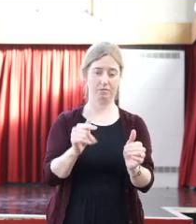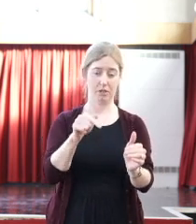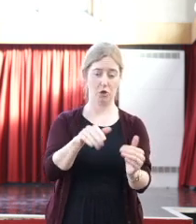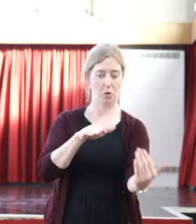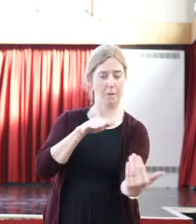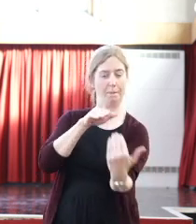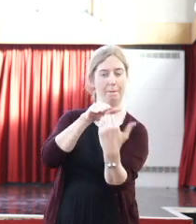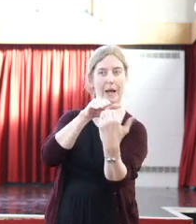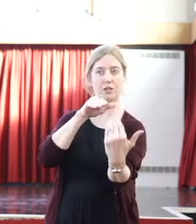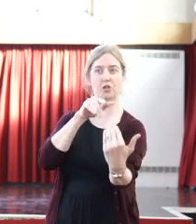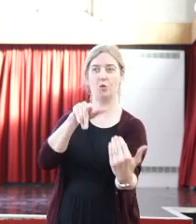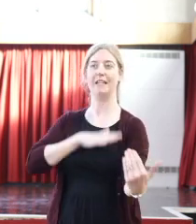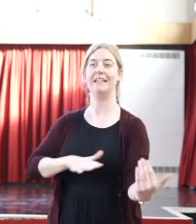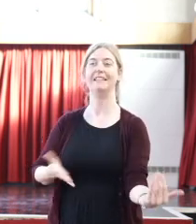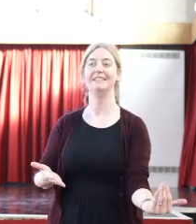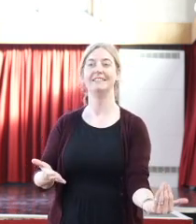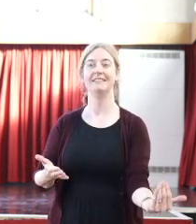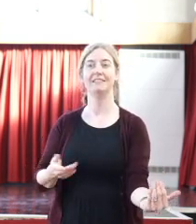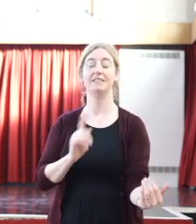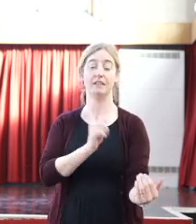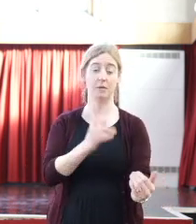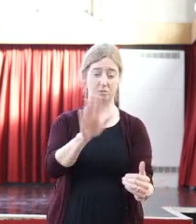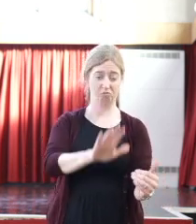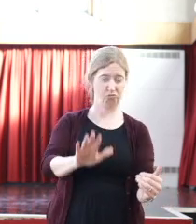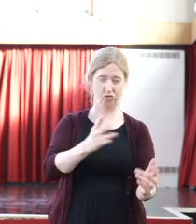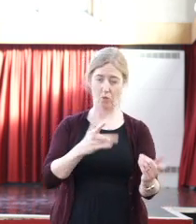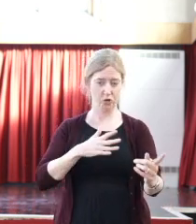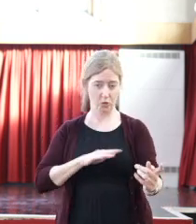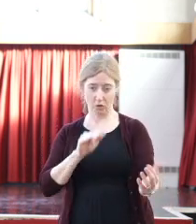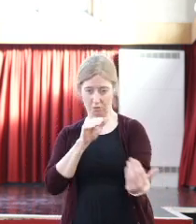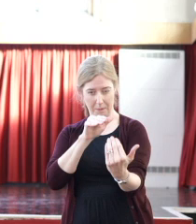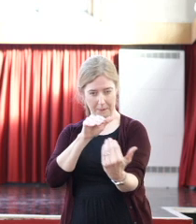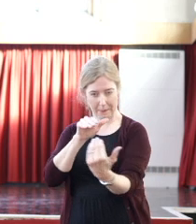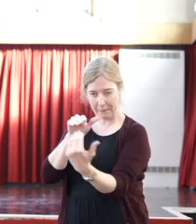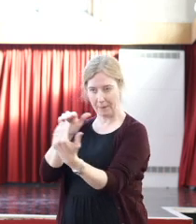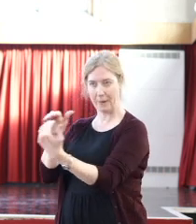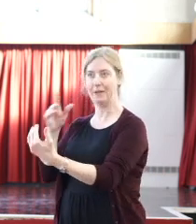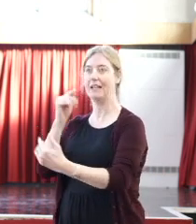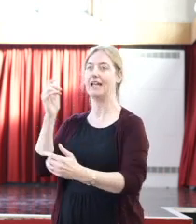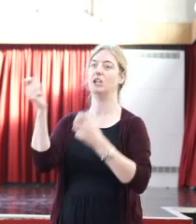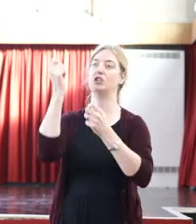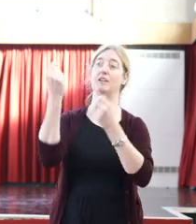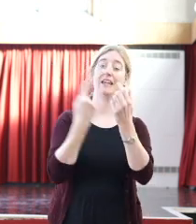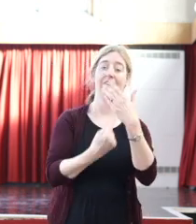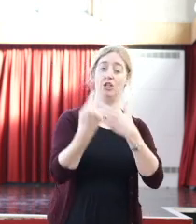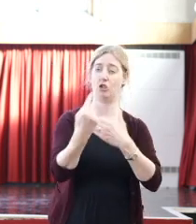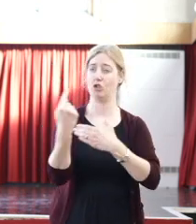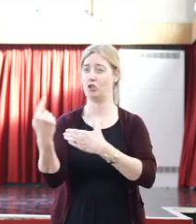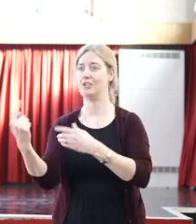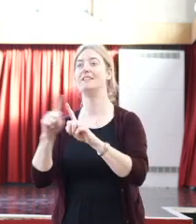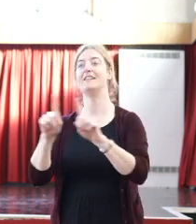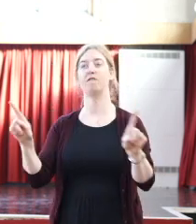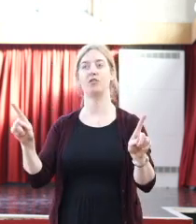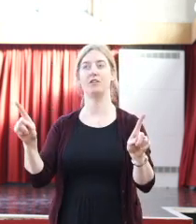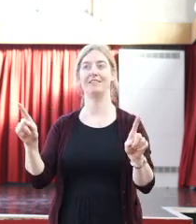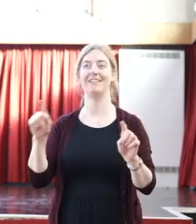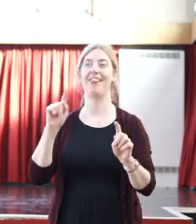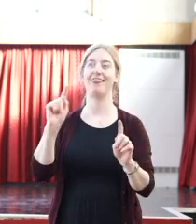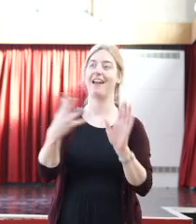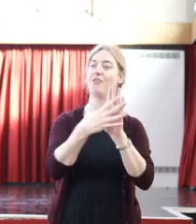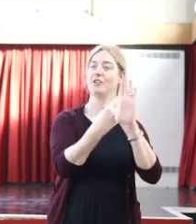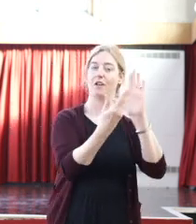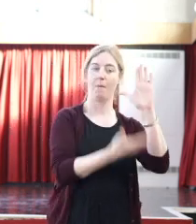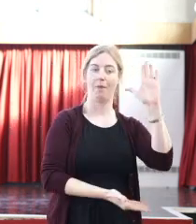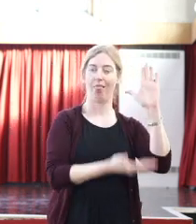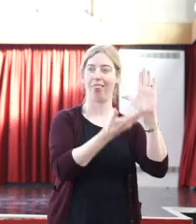are. It sees them for who they are and all they can achieve. These are our ambassadors, like producer